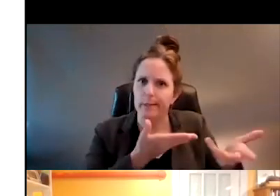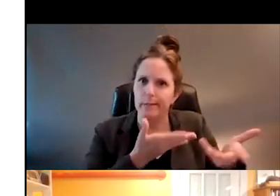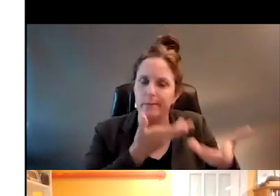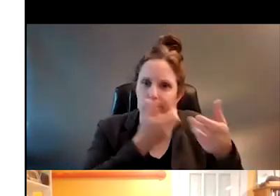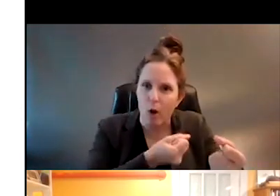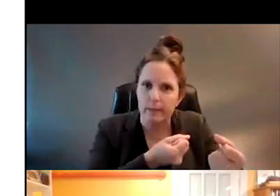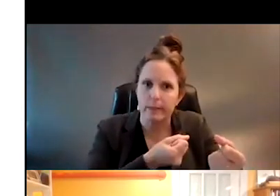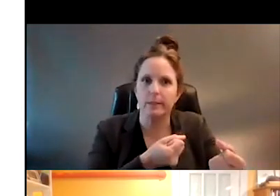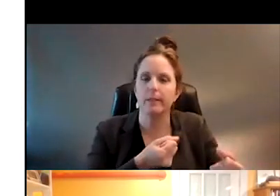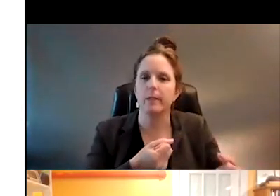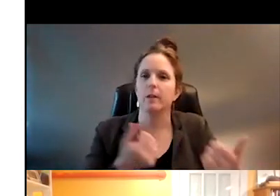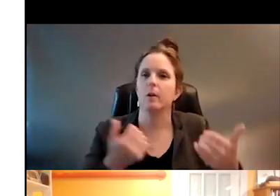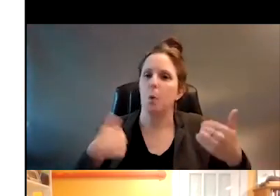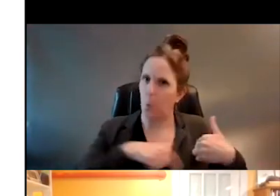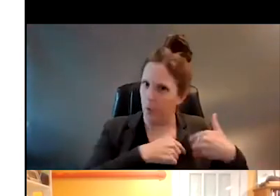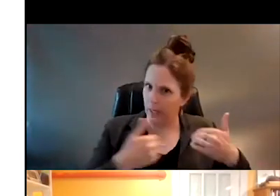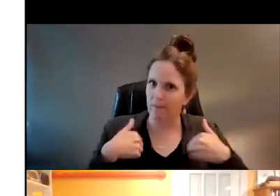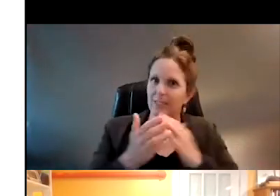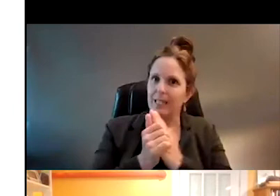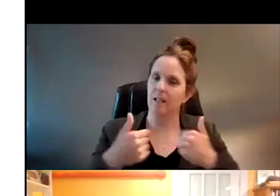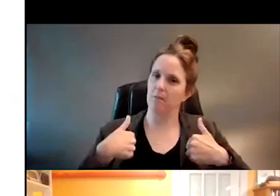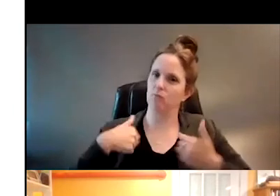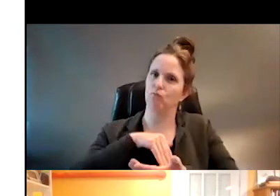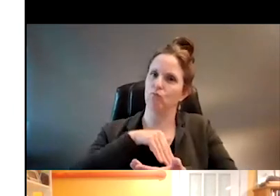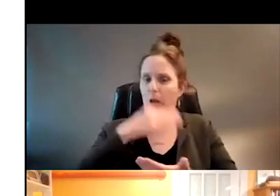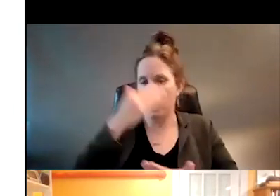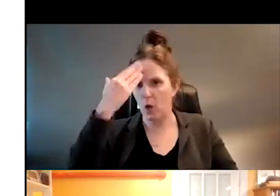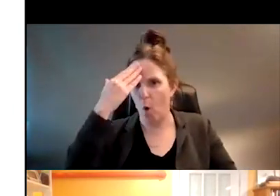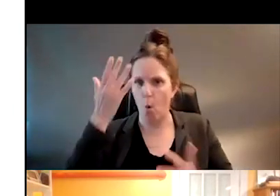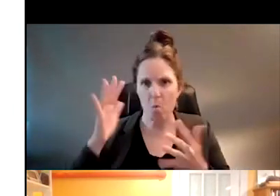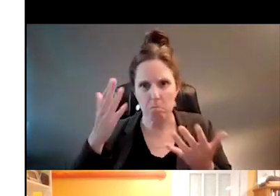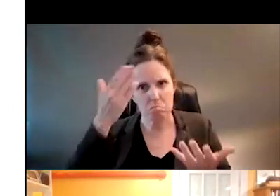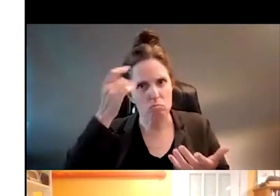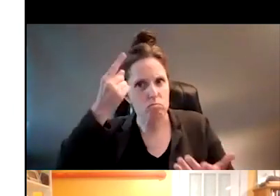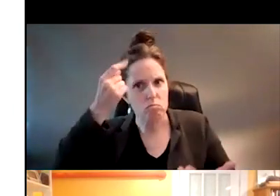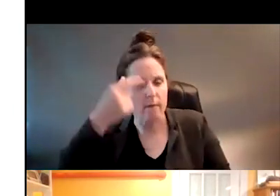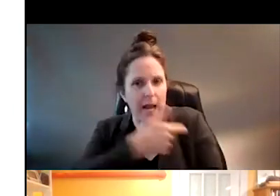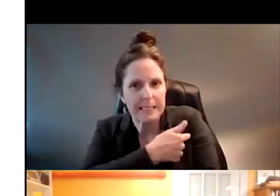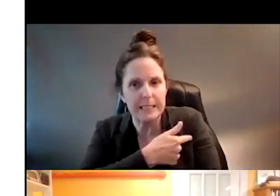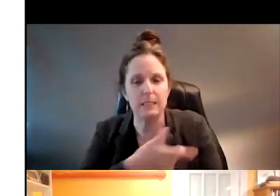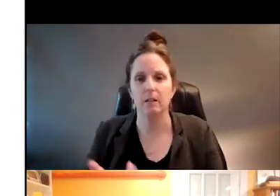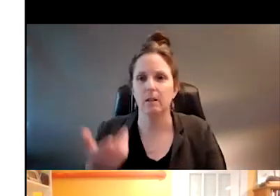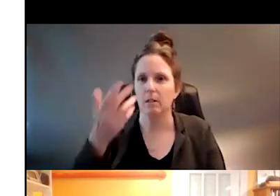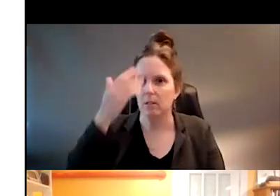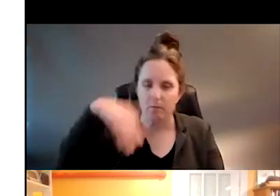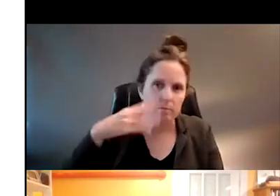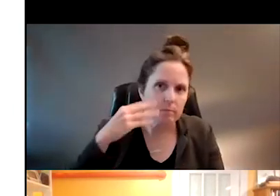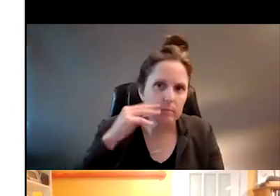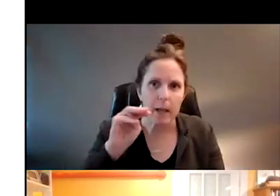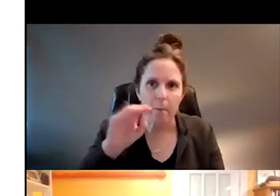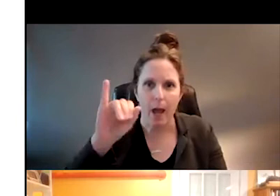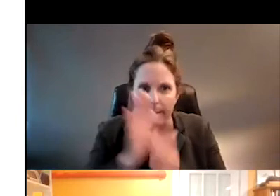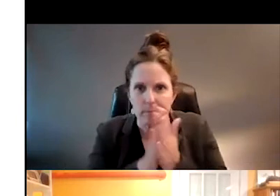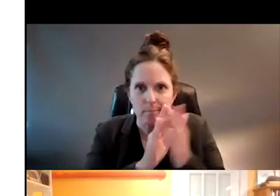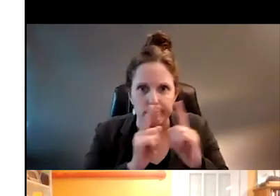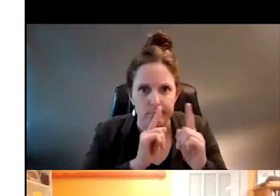We have a skill set. You know, I'm a physician. I know something about vaccines. Motivational interviewing would be another skill that we have